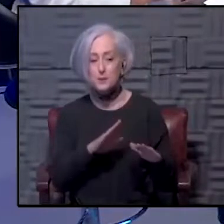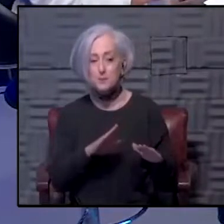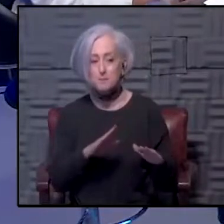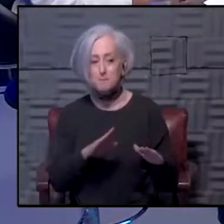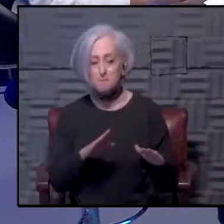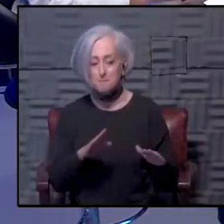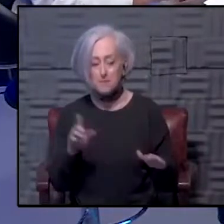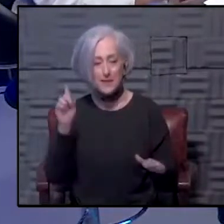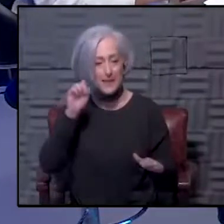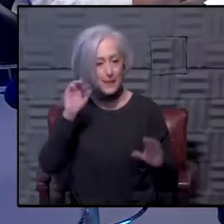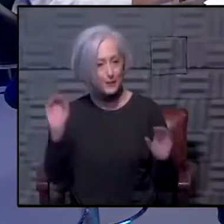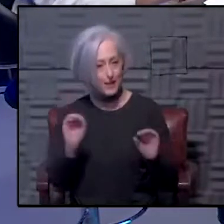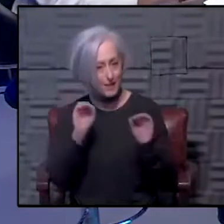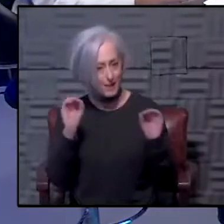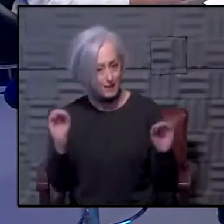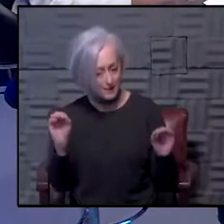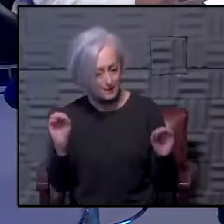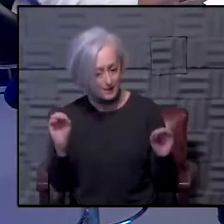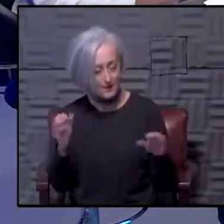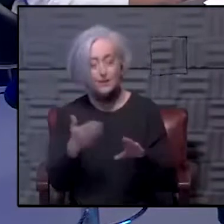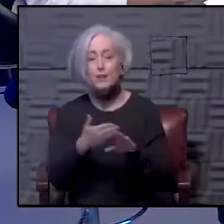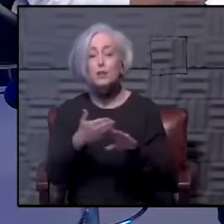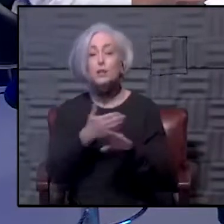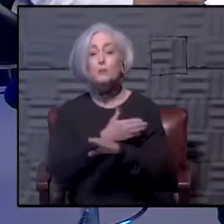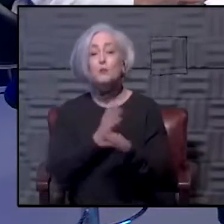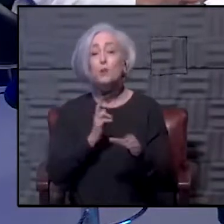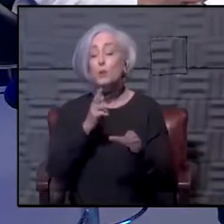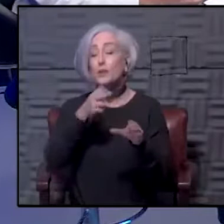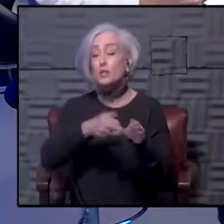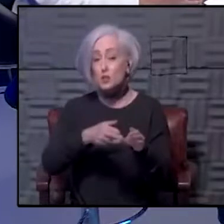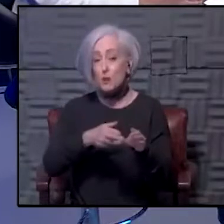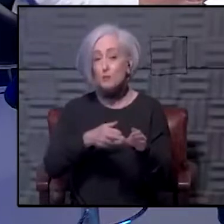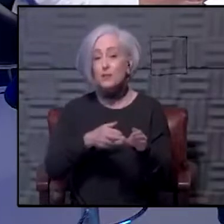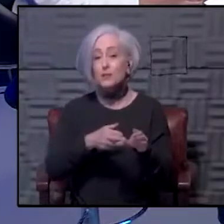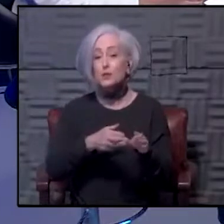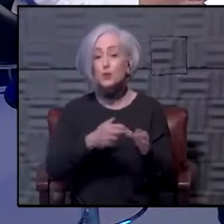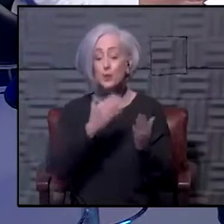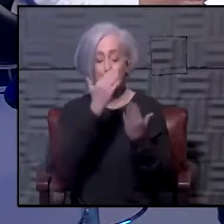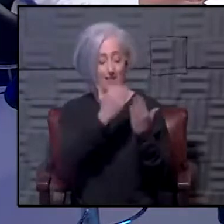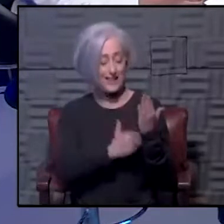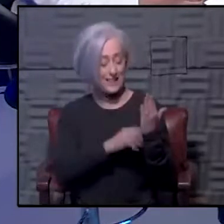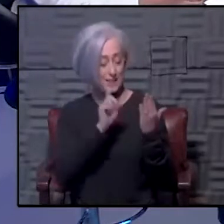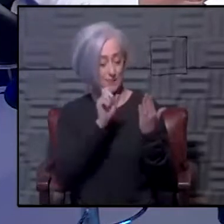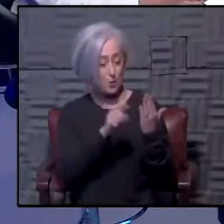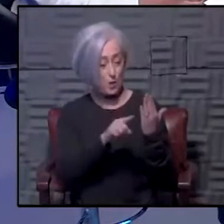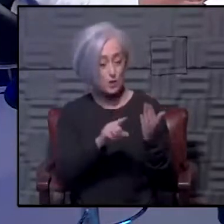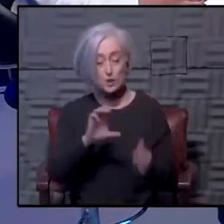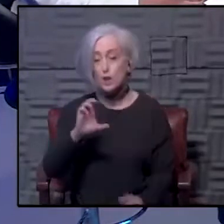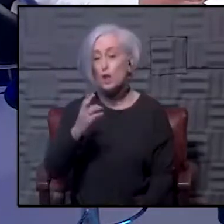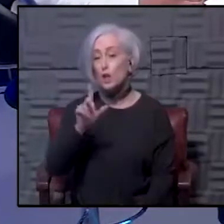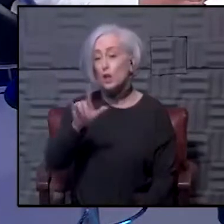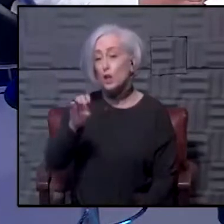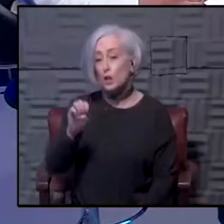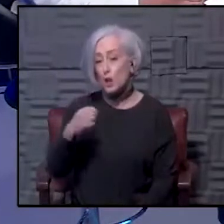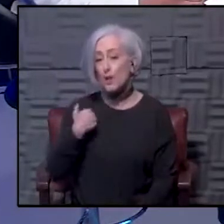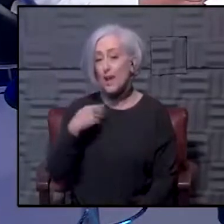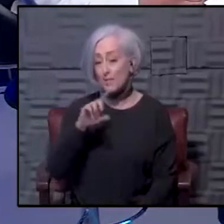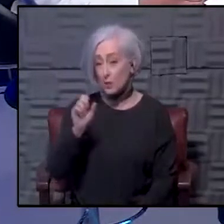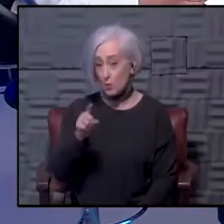All right, I'm not hearing anything. Before we jump into the scripted questions, Chloe has a question this morning that I think I'd like to